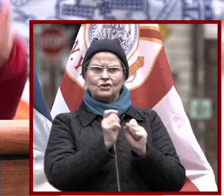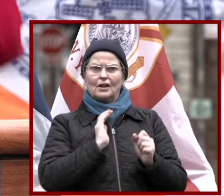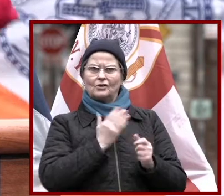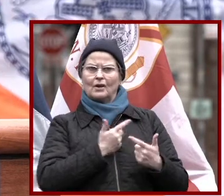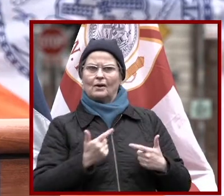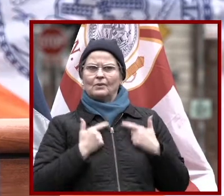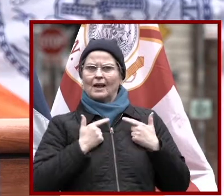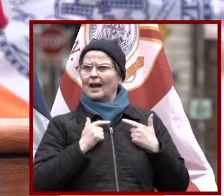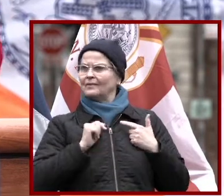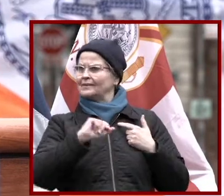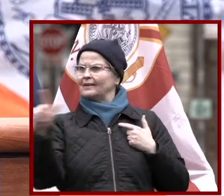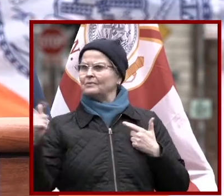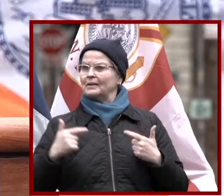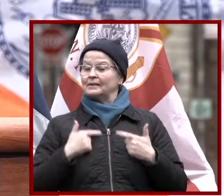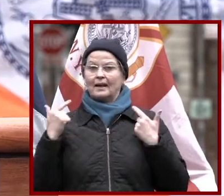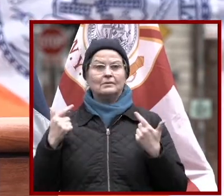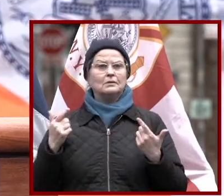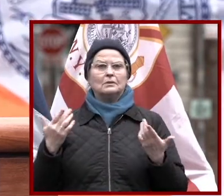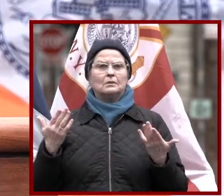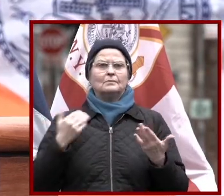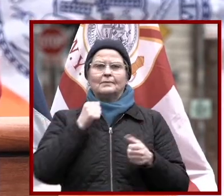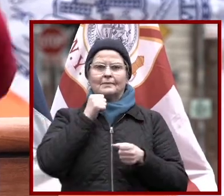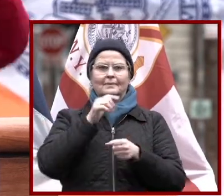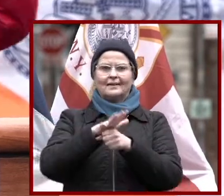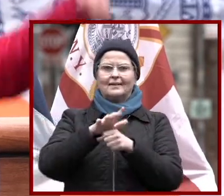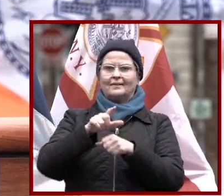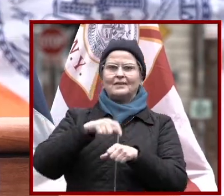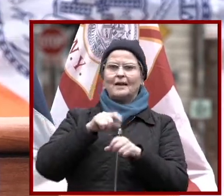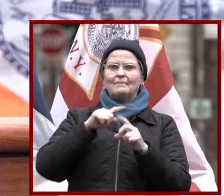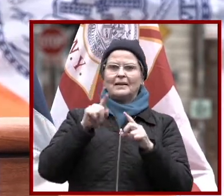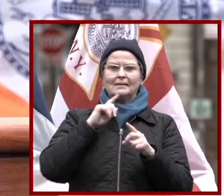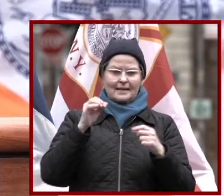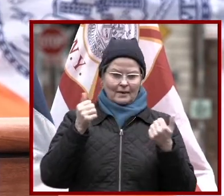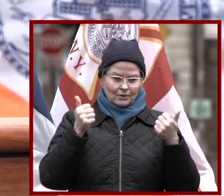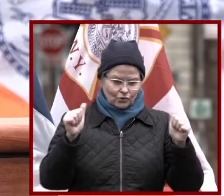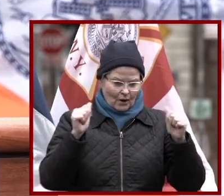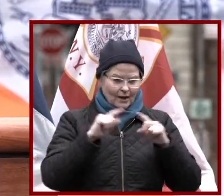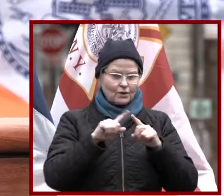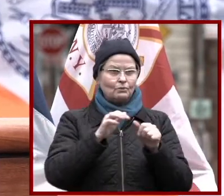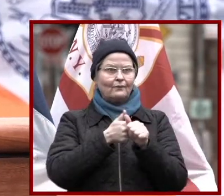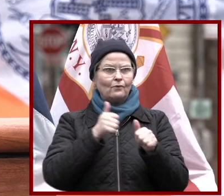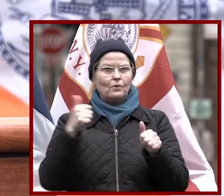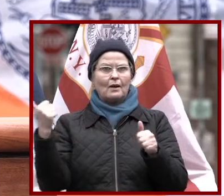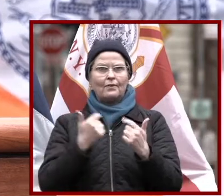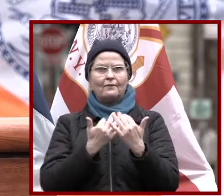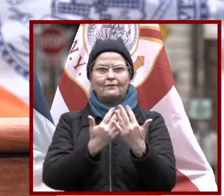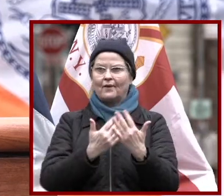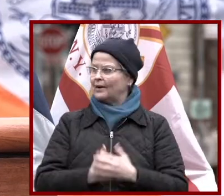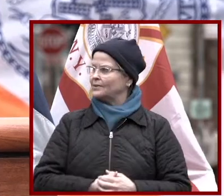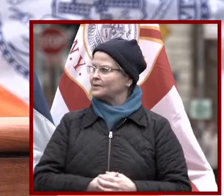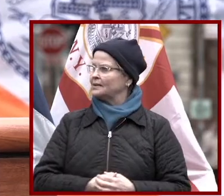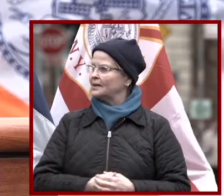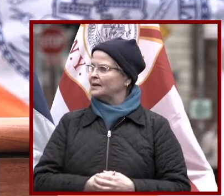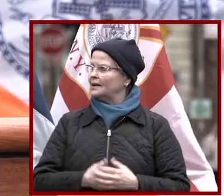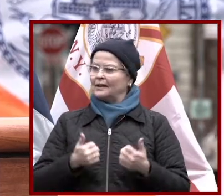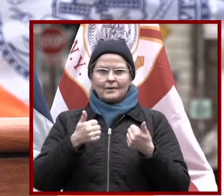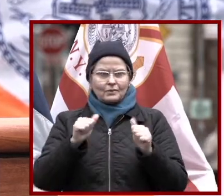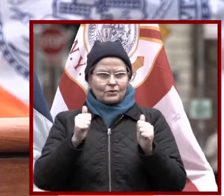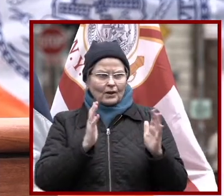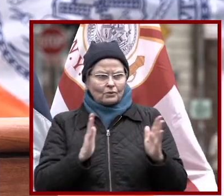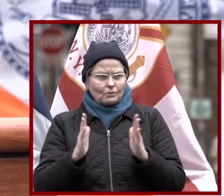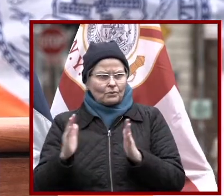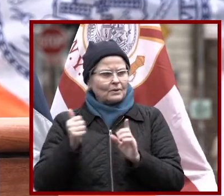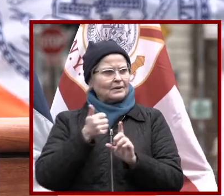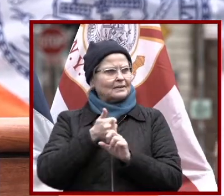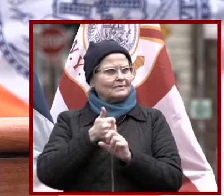everybody's life. But they didn't have time. They were busy trying to stop other fires from happening. They were busy trying to organize themselves. They